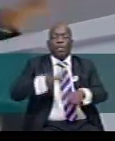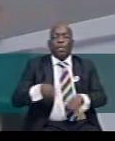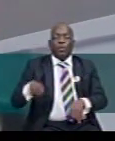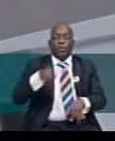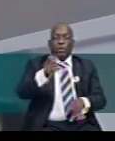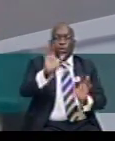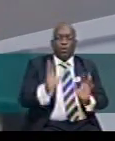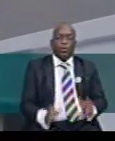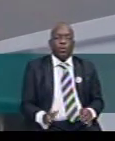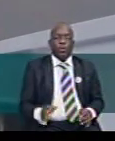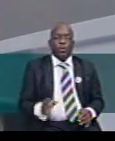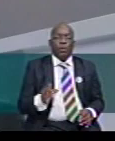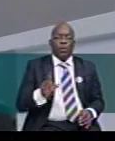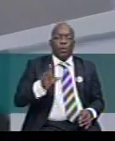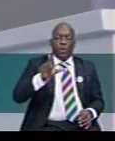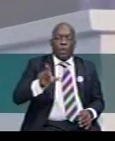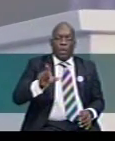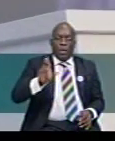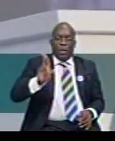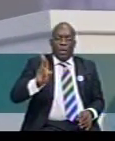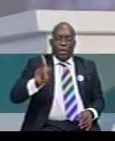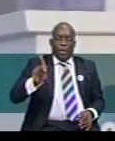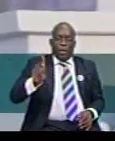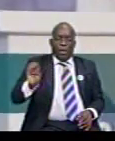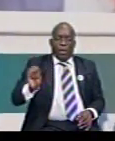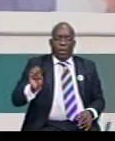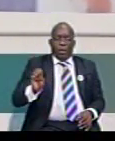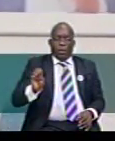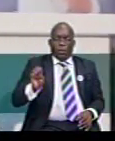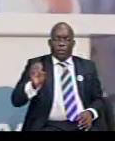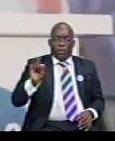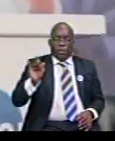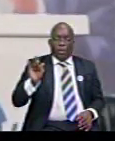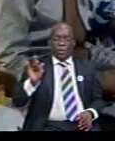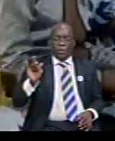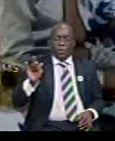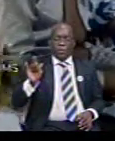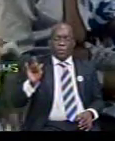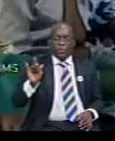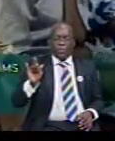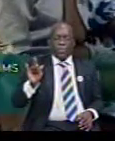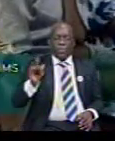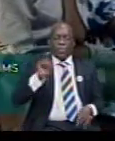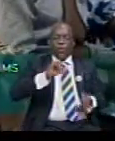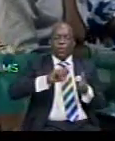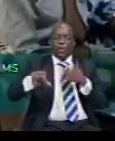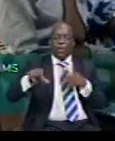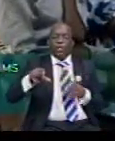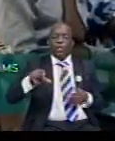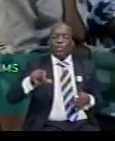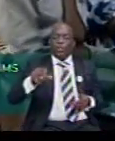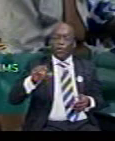Luke chapter 18 and verse 8.